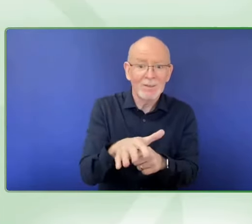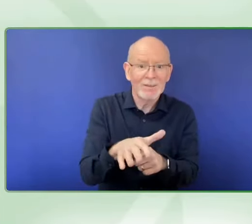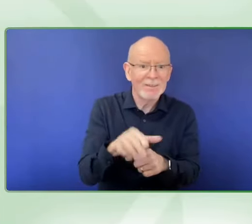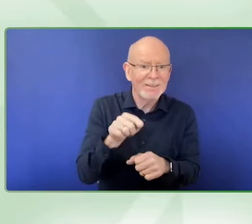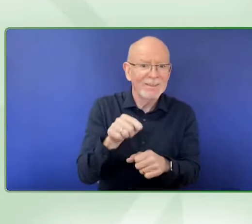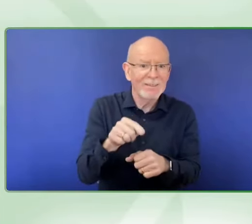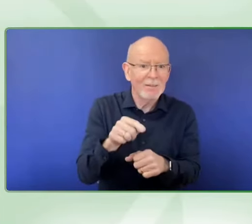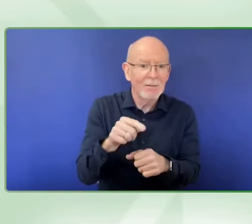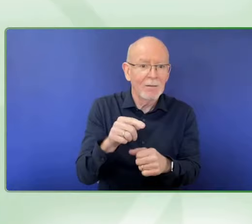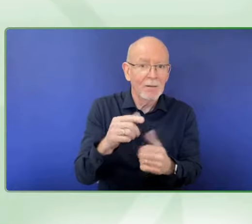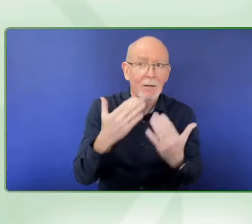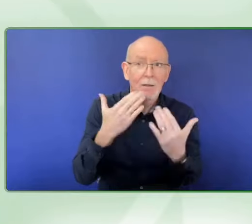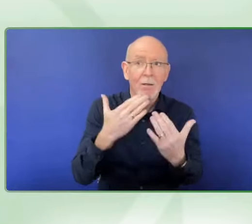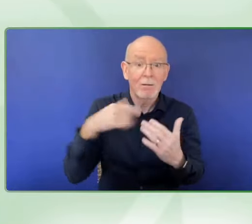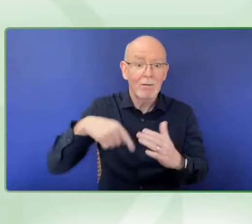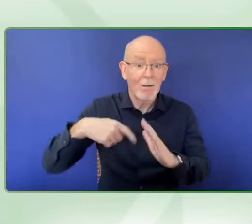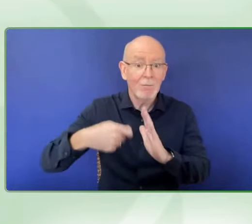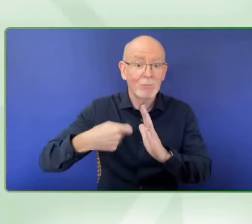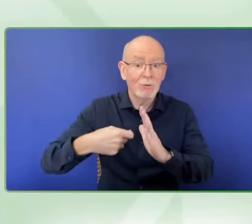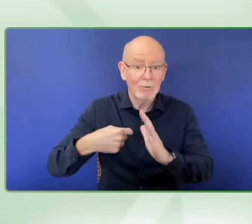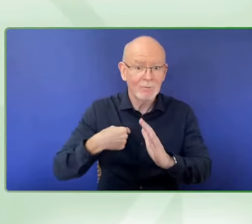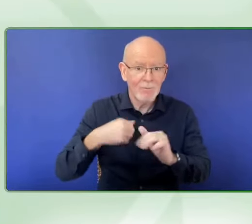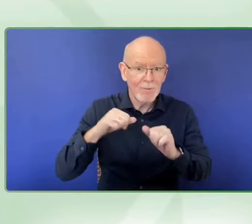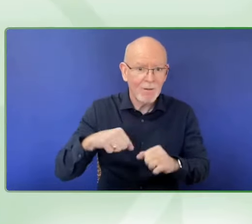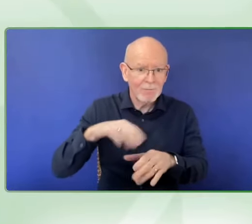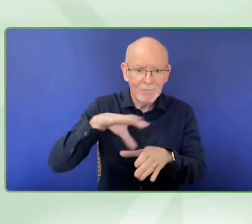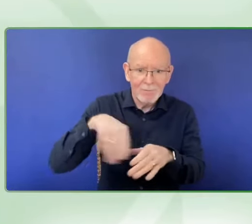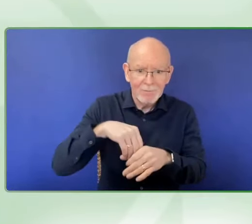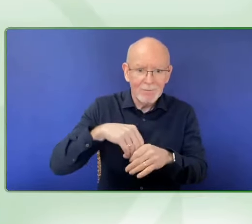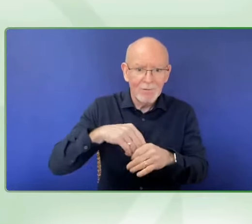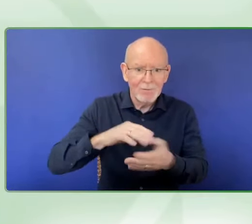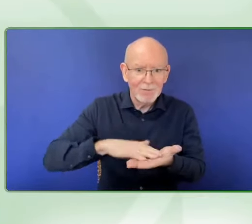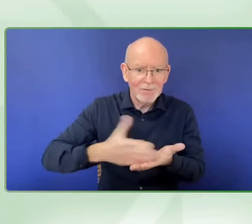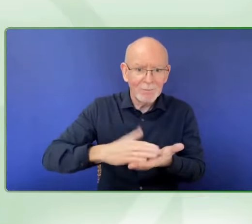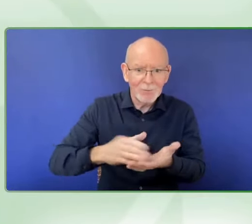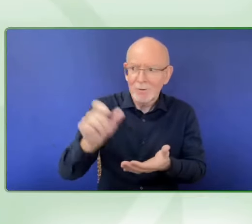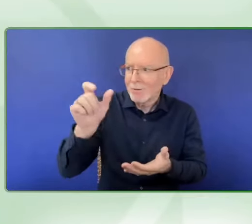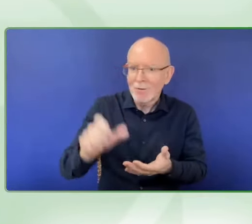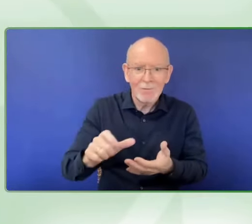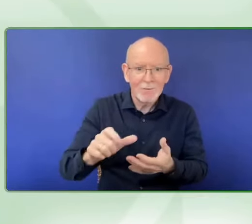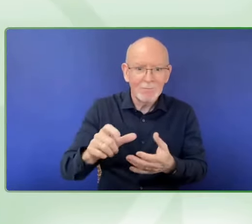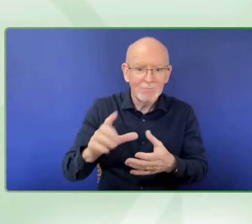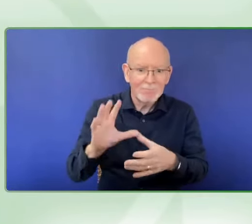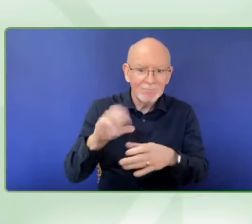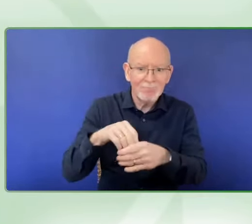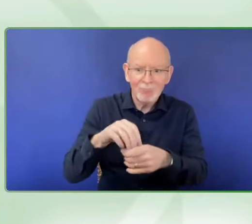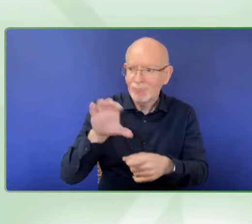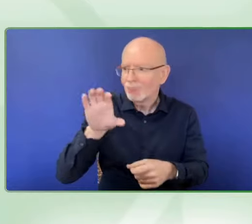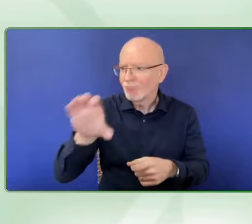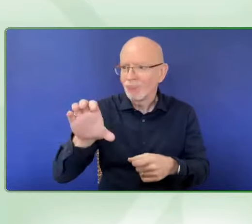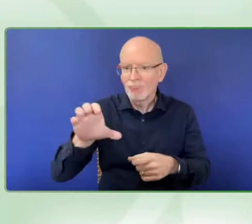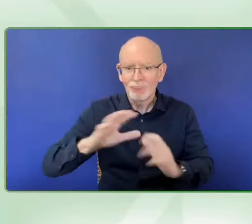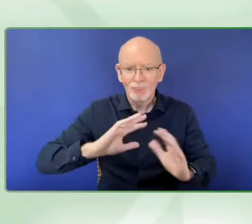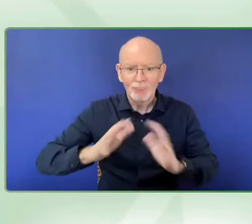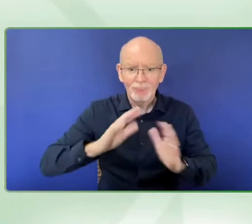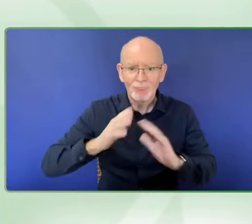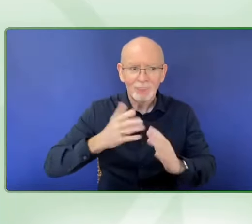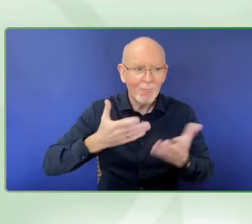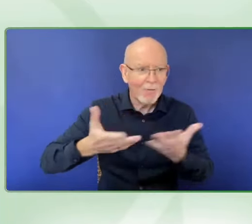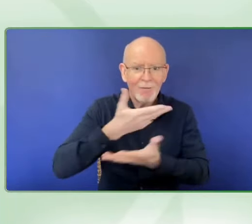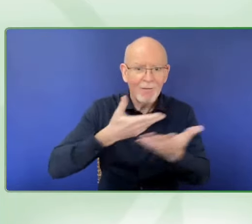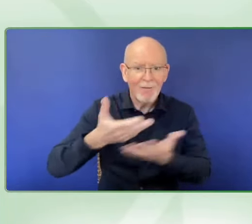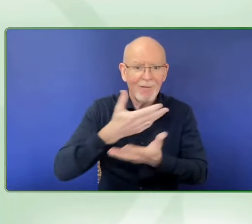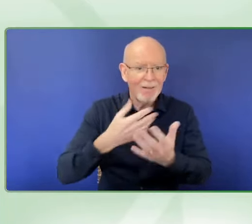Erika, or adding an interpretation in videos, and it's a lot of material and very high quality